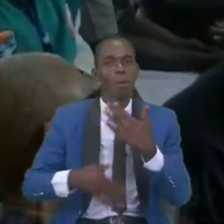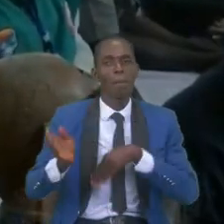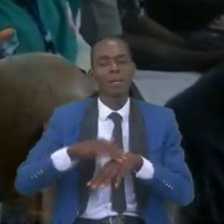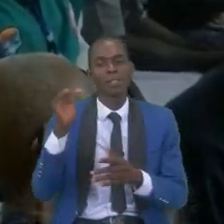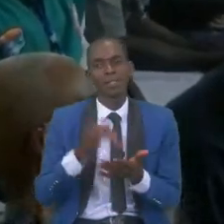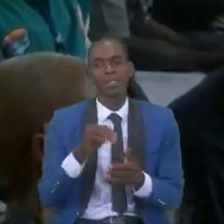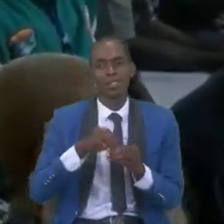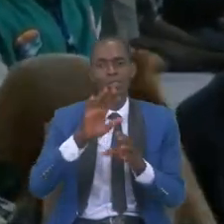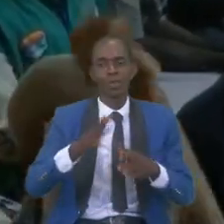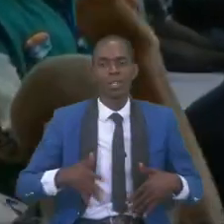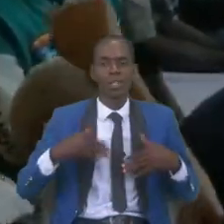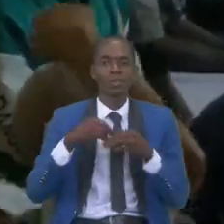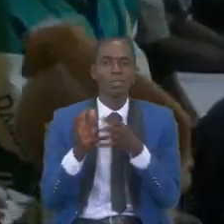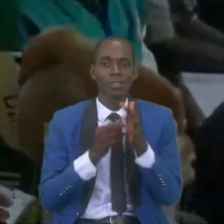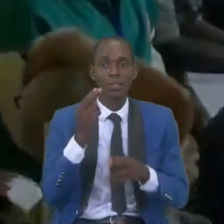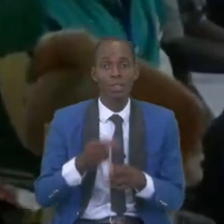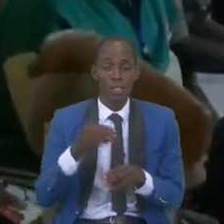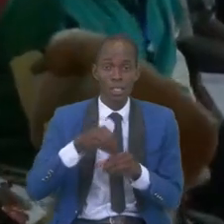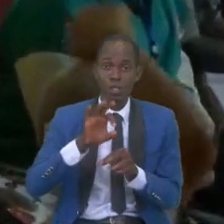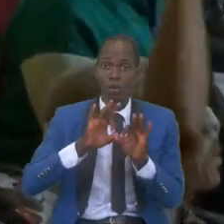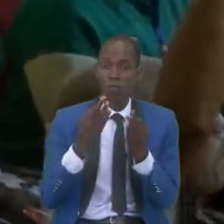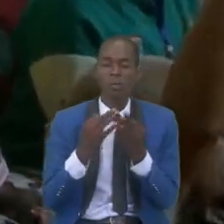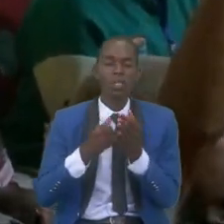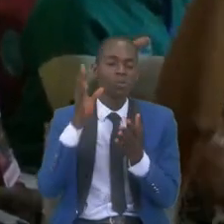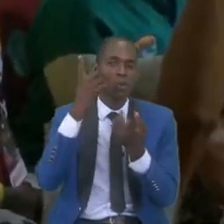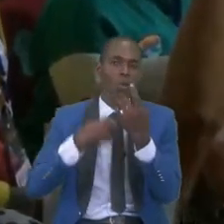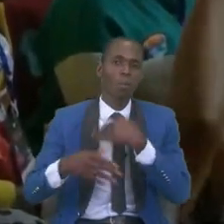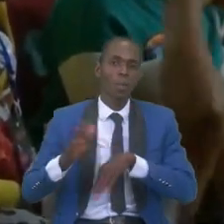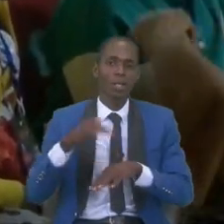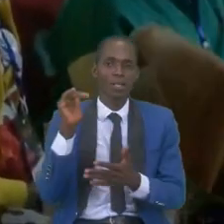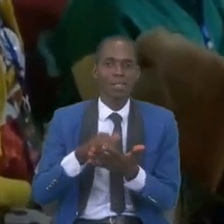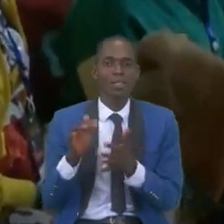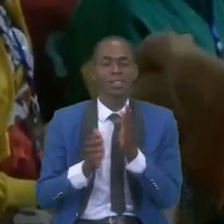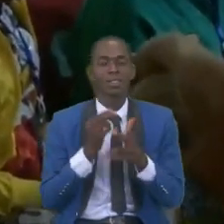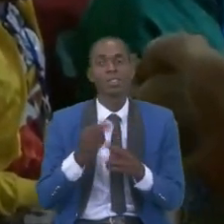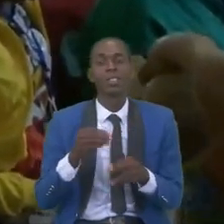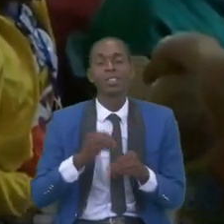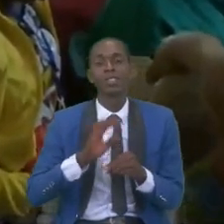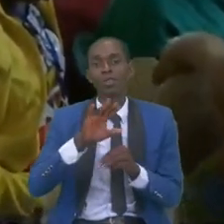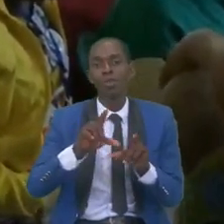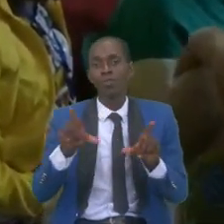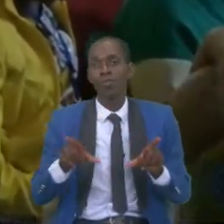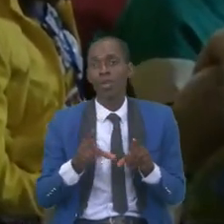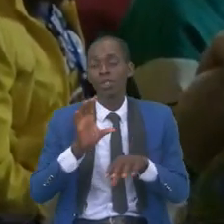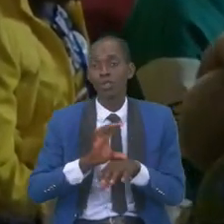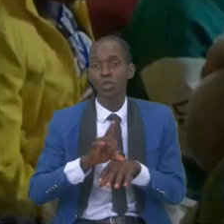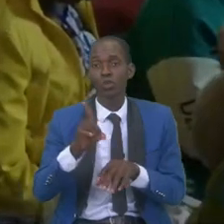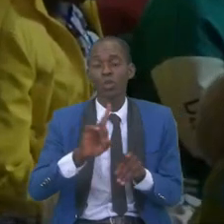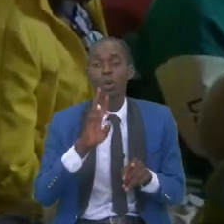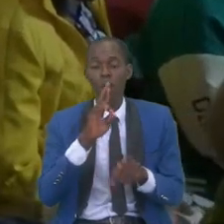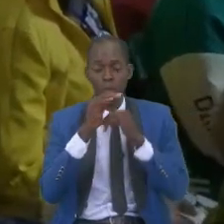come back again. In your family, it will come back again. And in the local church we belong to, it will come back again